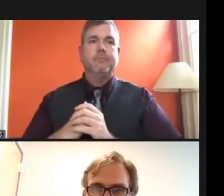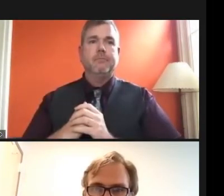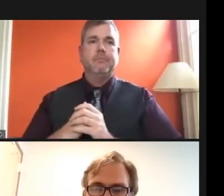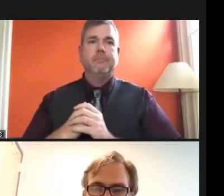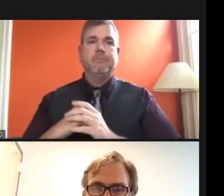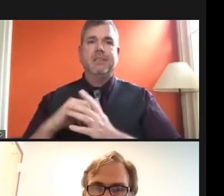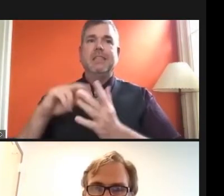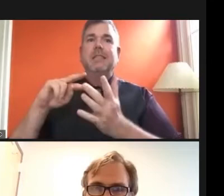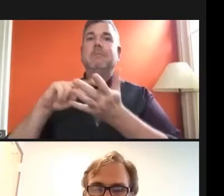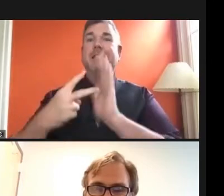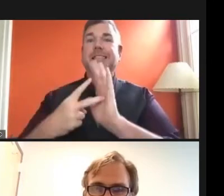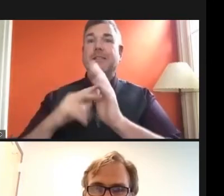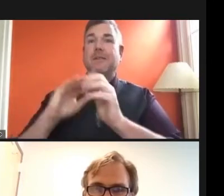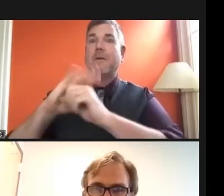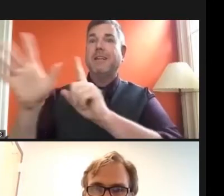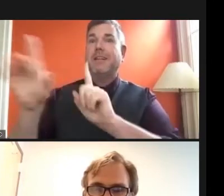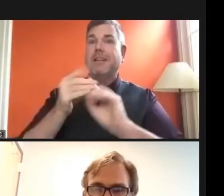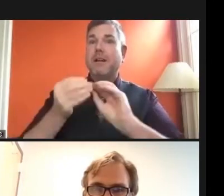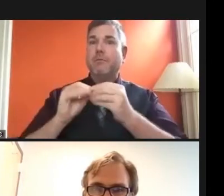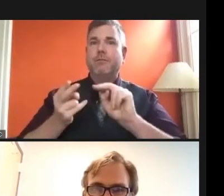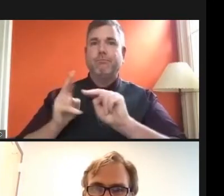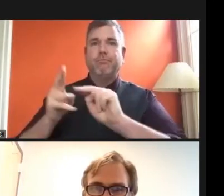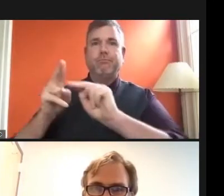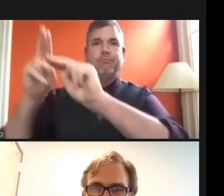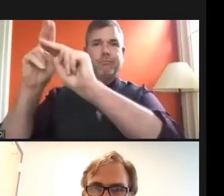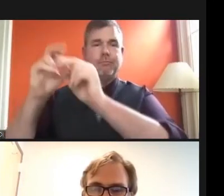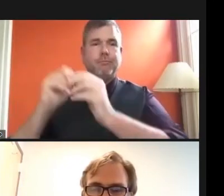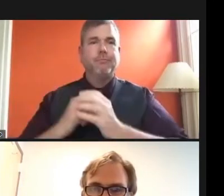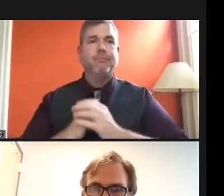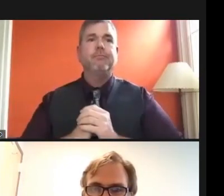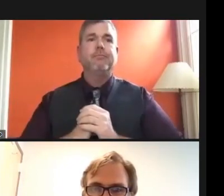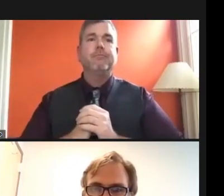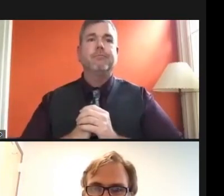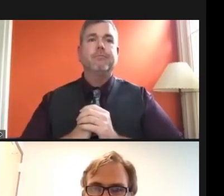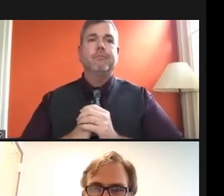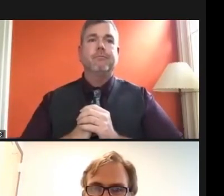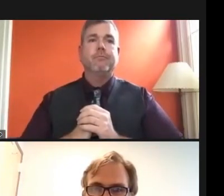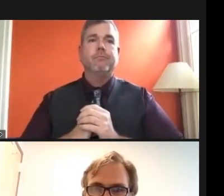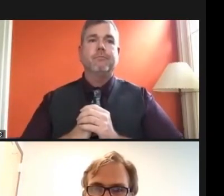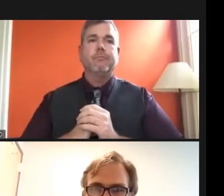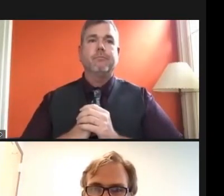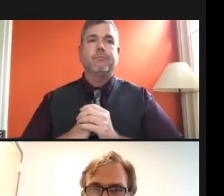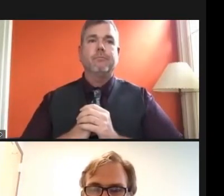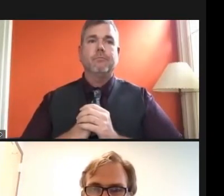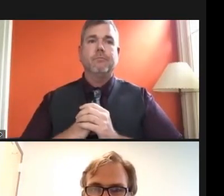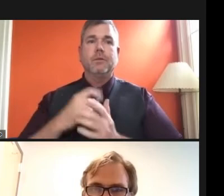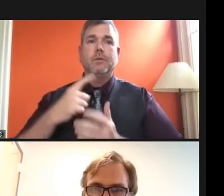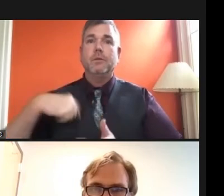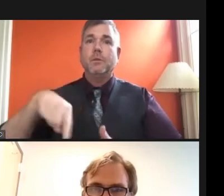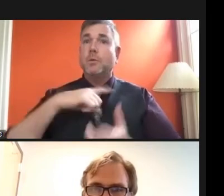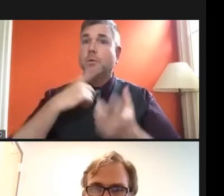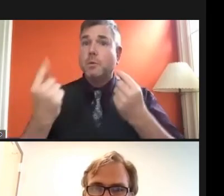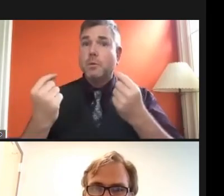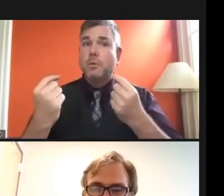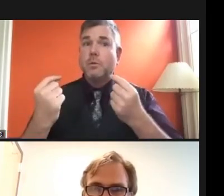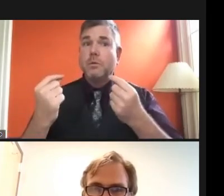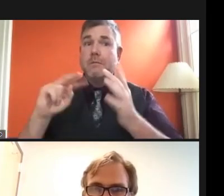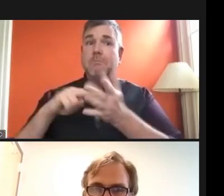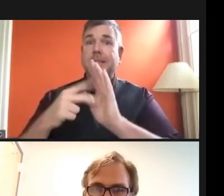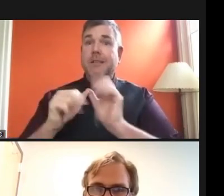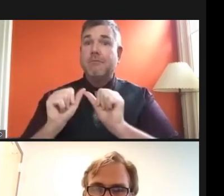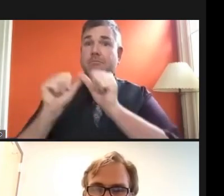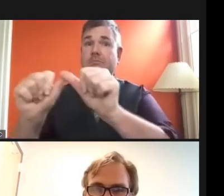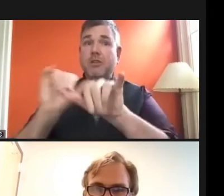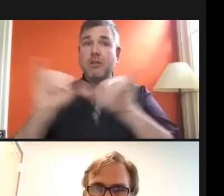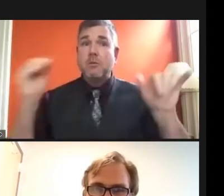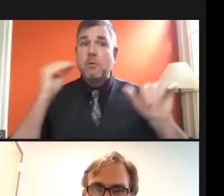many. And to walk us through this conversation, a panel of experts that I will introduce to you now. First,